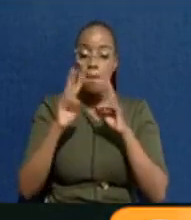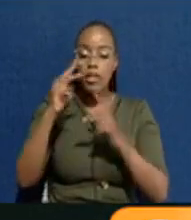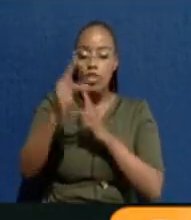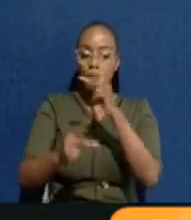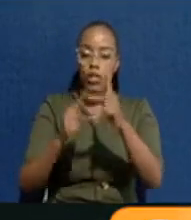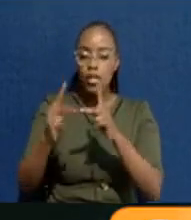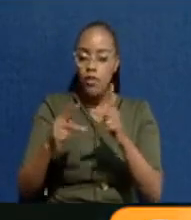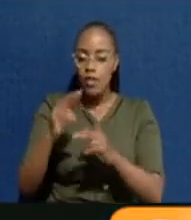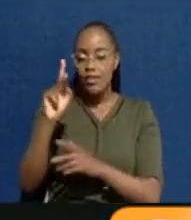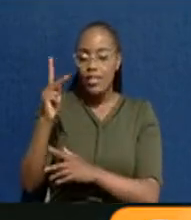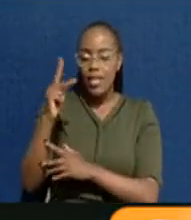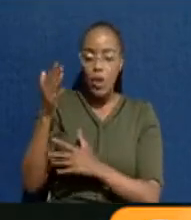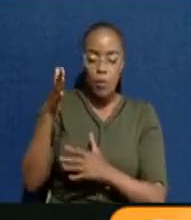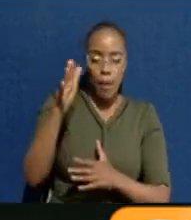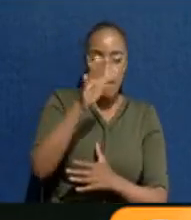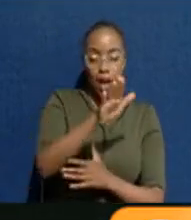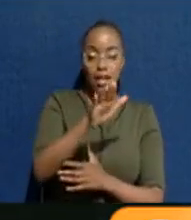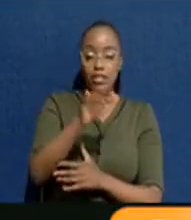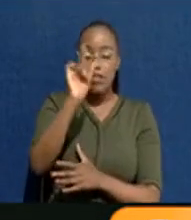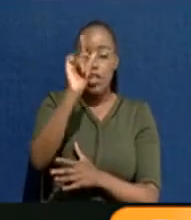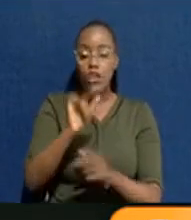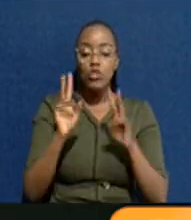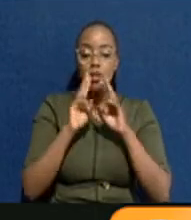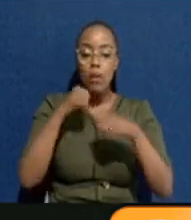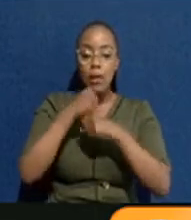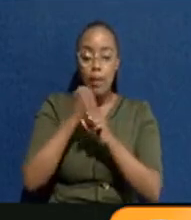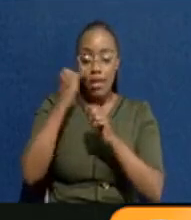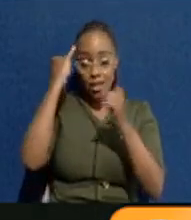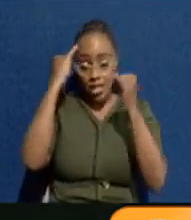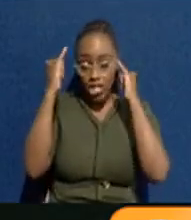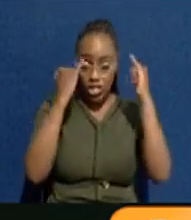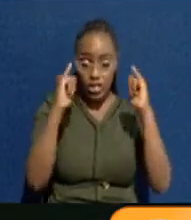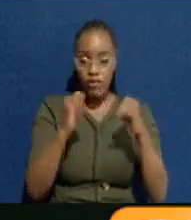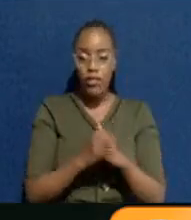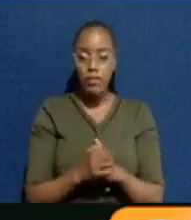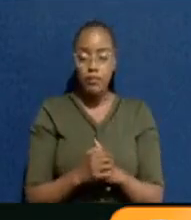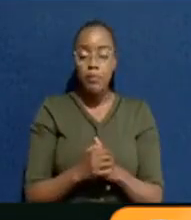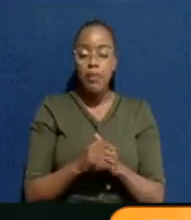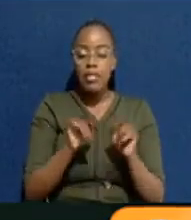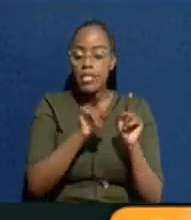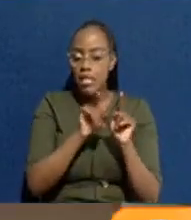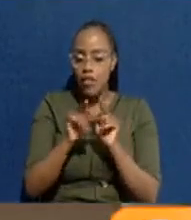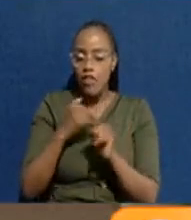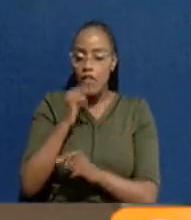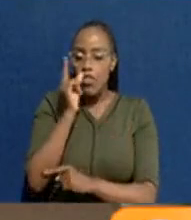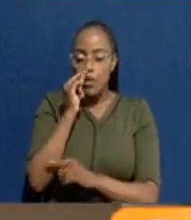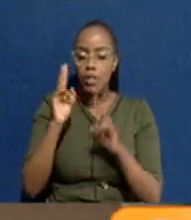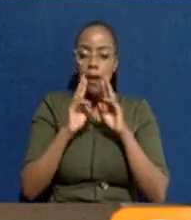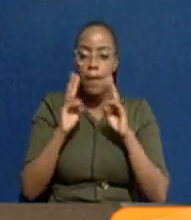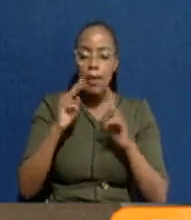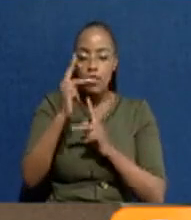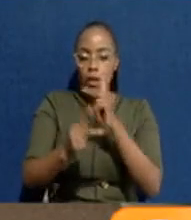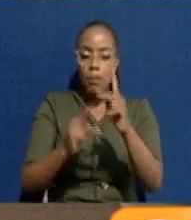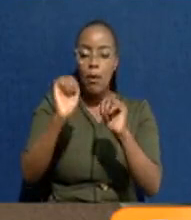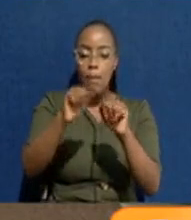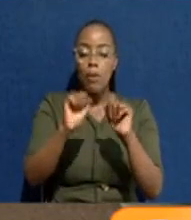push Kenya back to the center of regional peacemaking initiatives. The contemplated Sudan peace process is likely